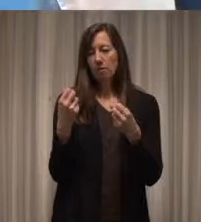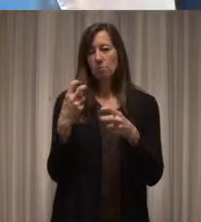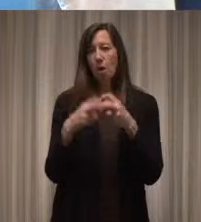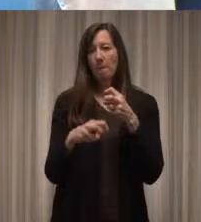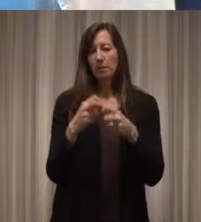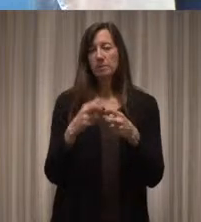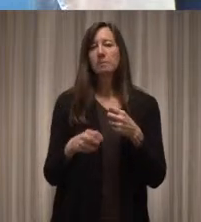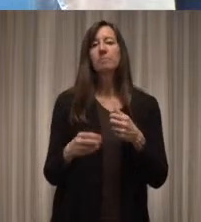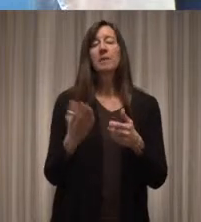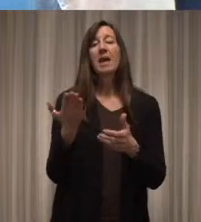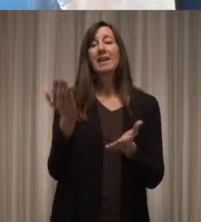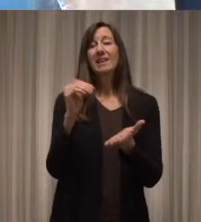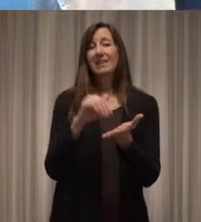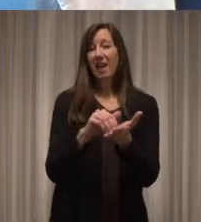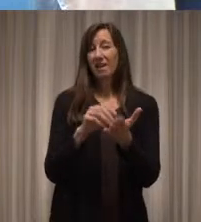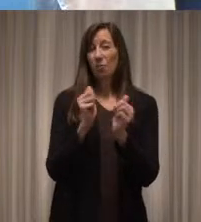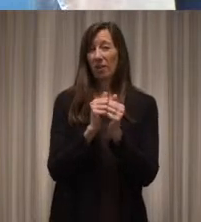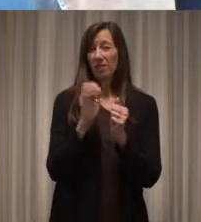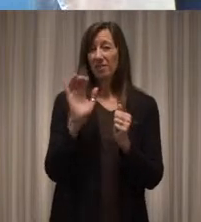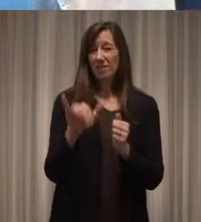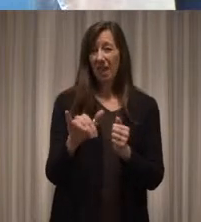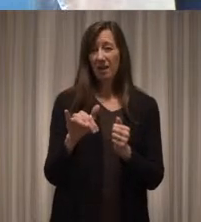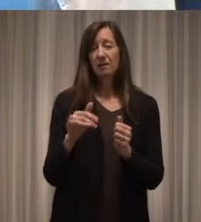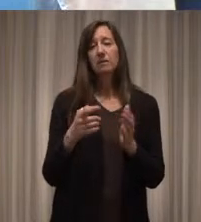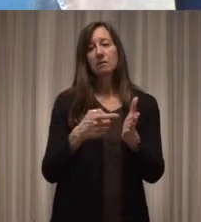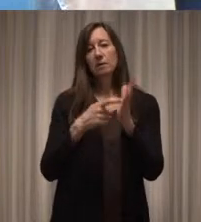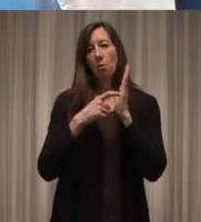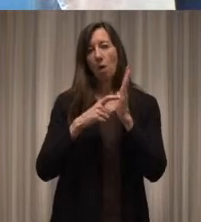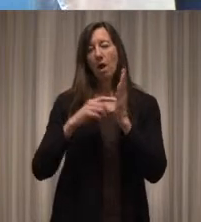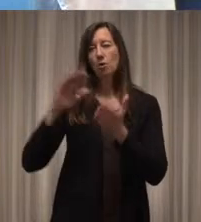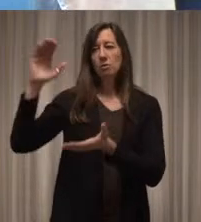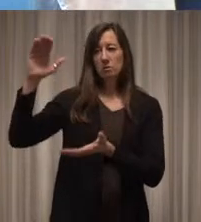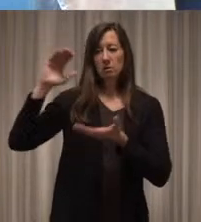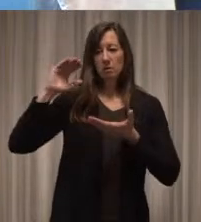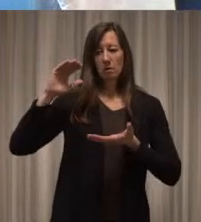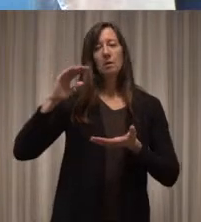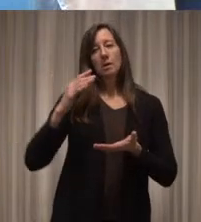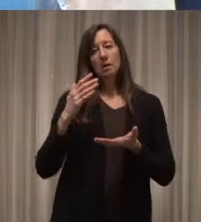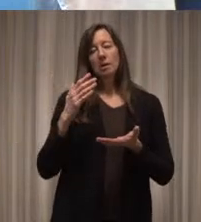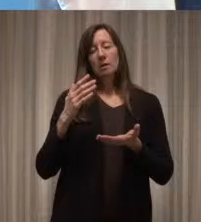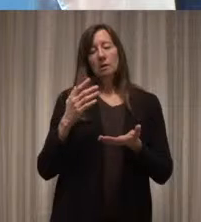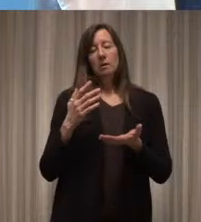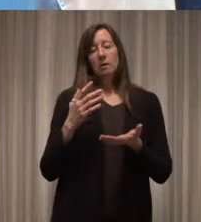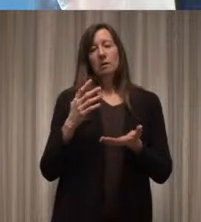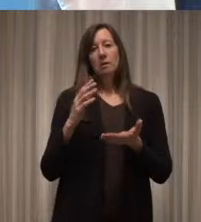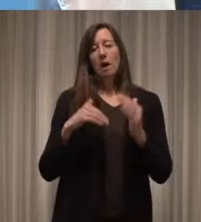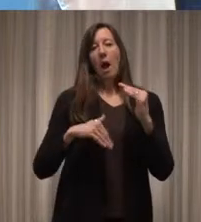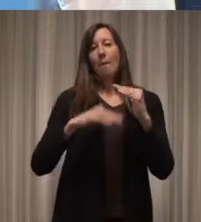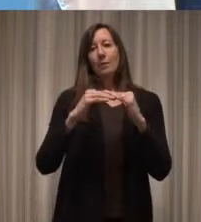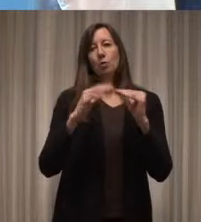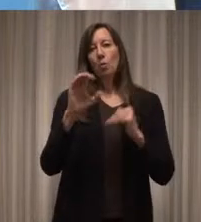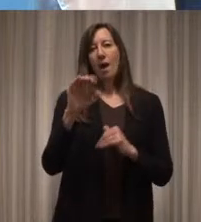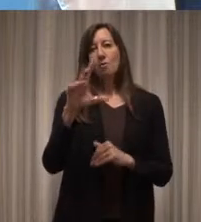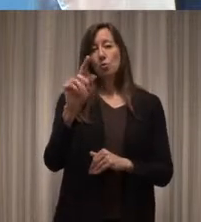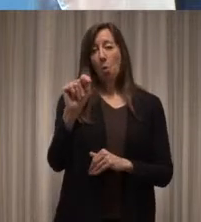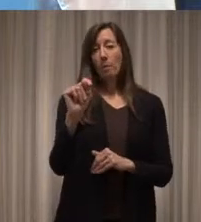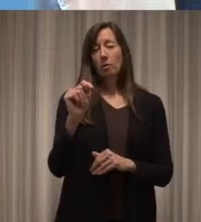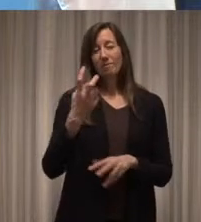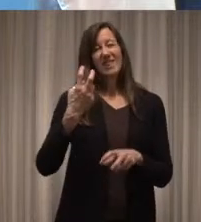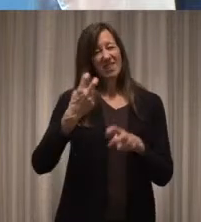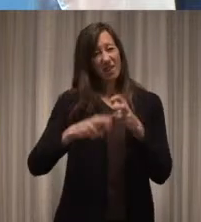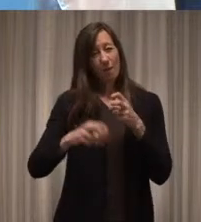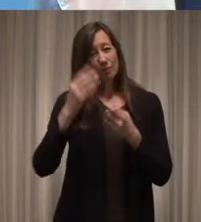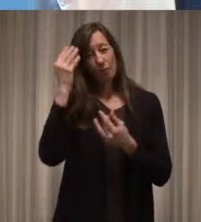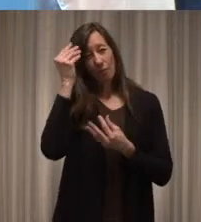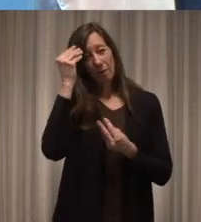the current rate, that would take us through October, which is pretty tough to think about. But again, I want to set